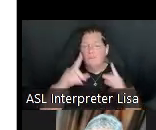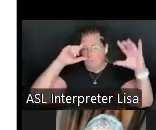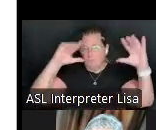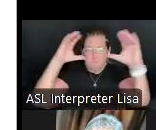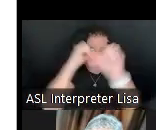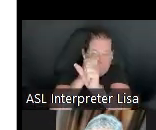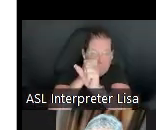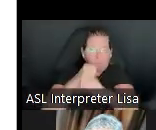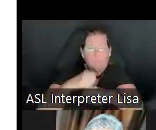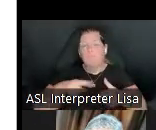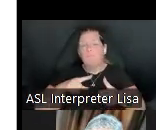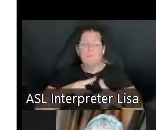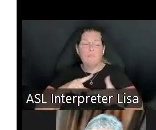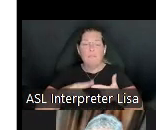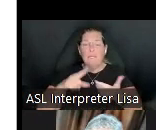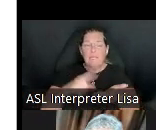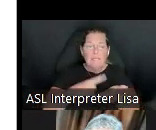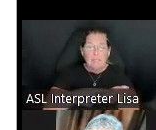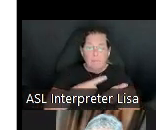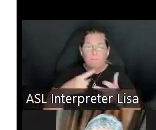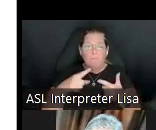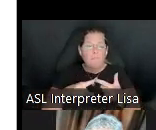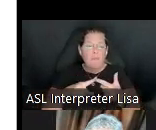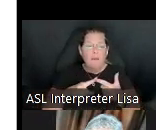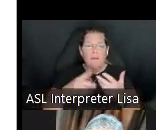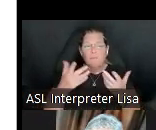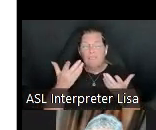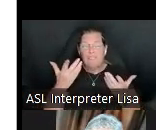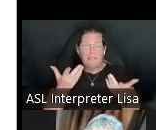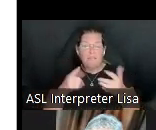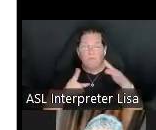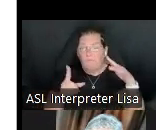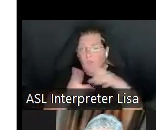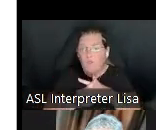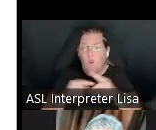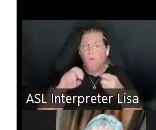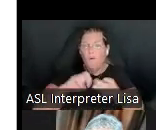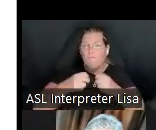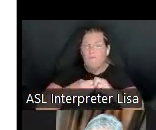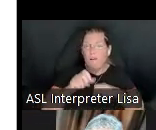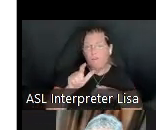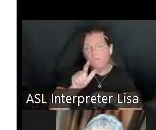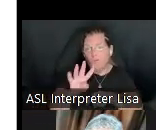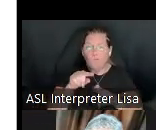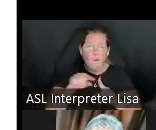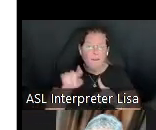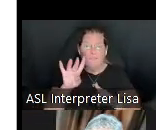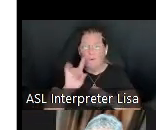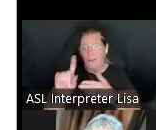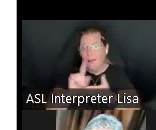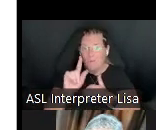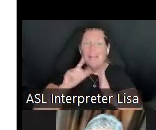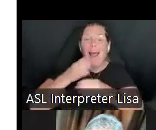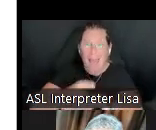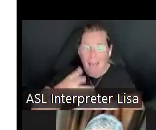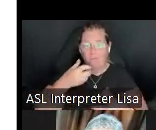consciousness. Sometimes symptoms appear only 24 to 48 hours later, which contributes to